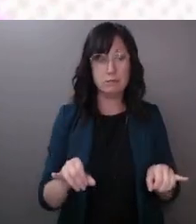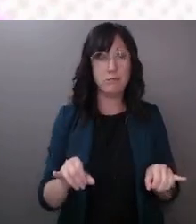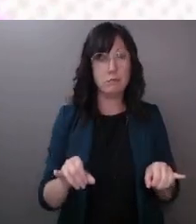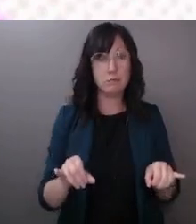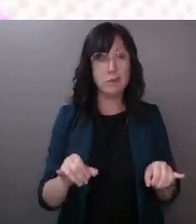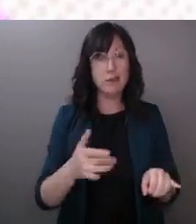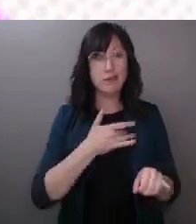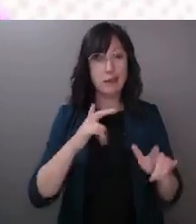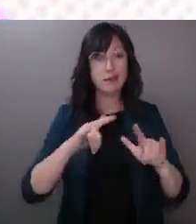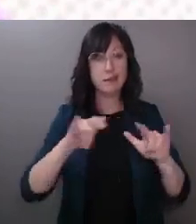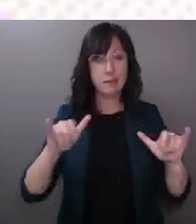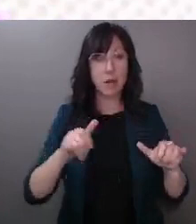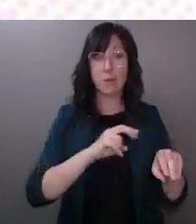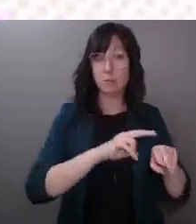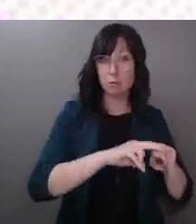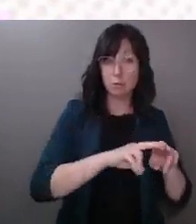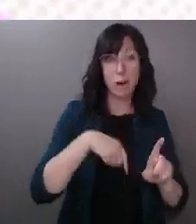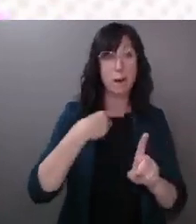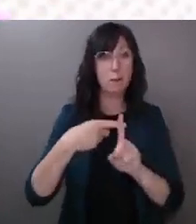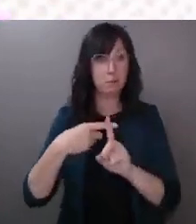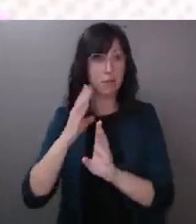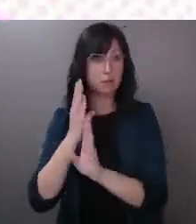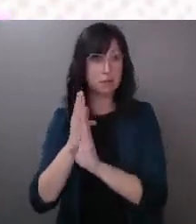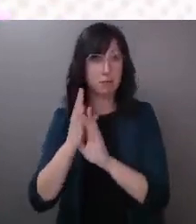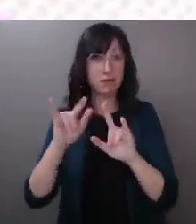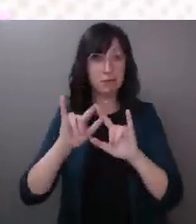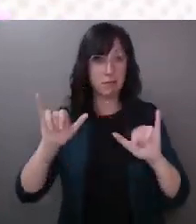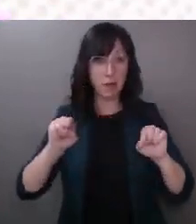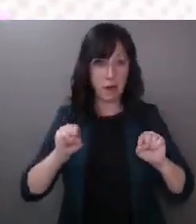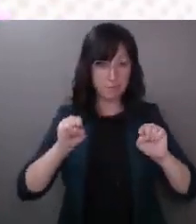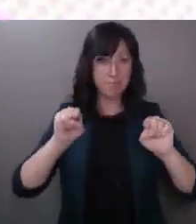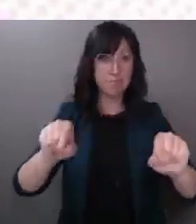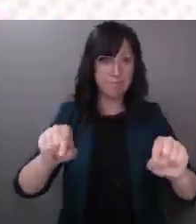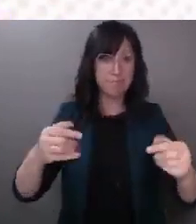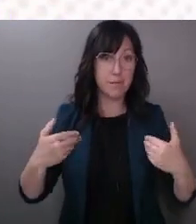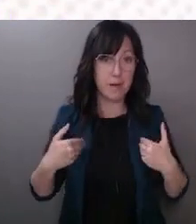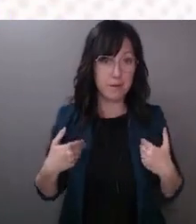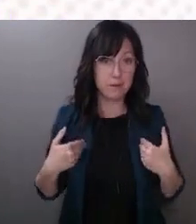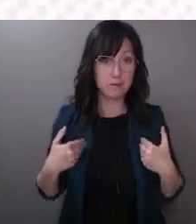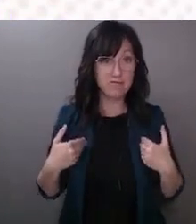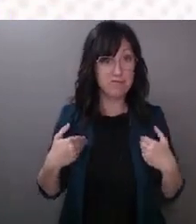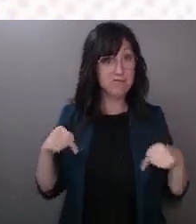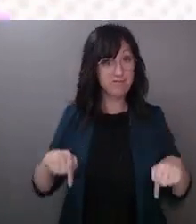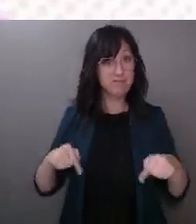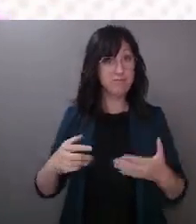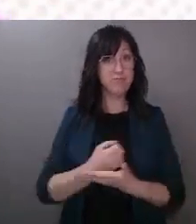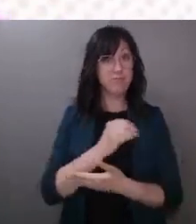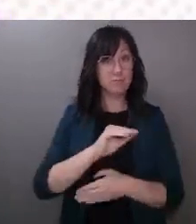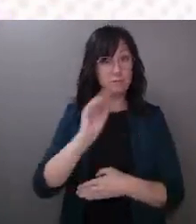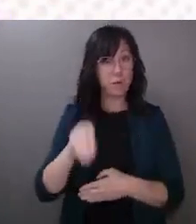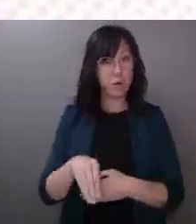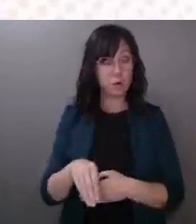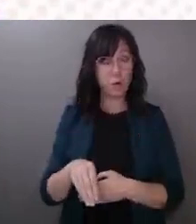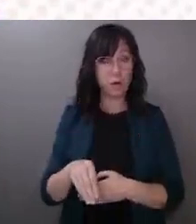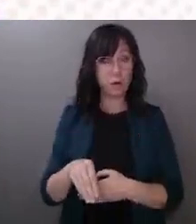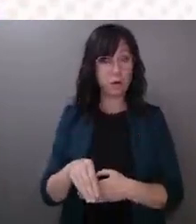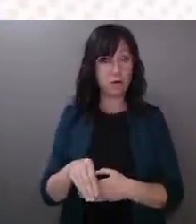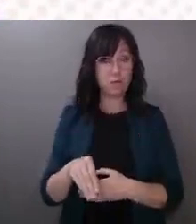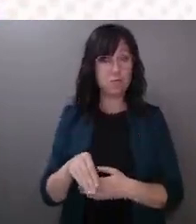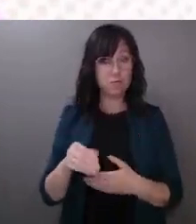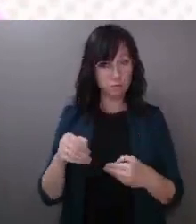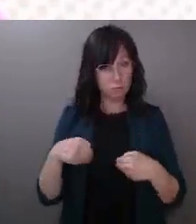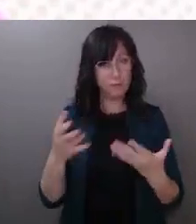bus service at the same time. So that's what we're doing here in Ottawa. We're trying to offer more than one